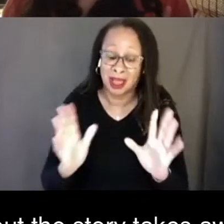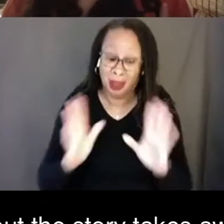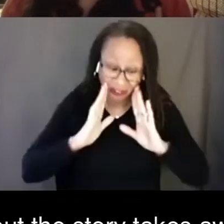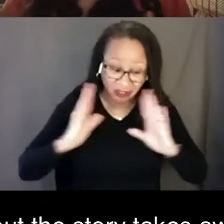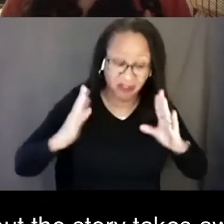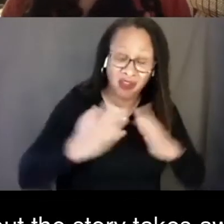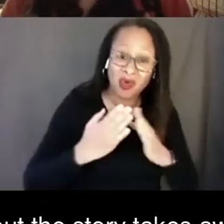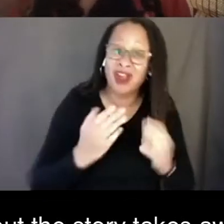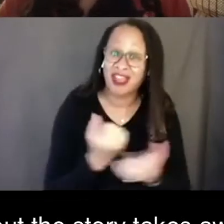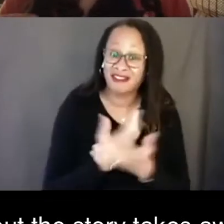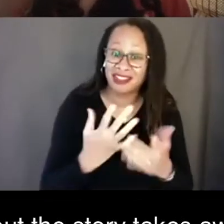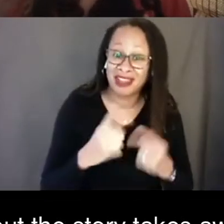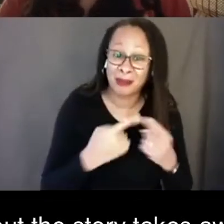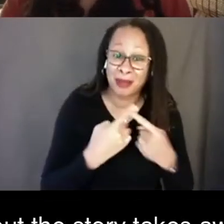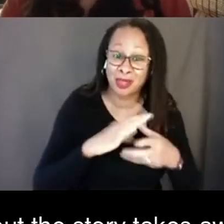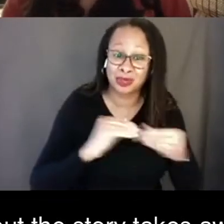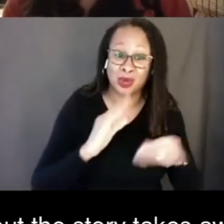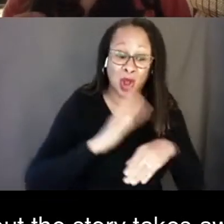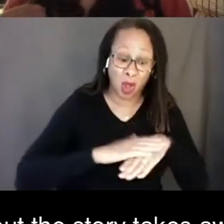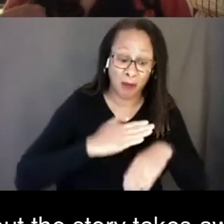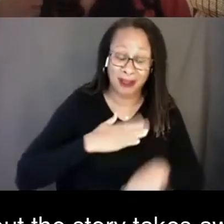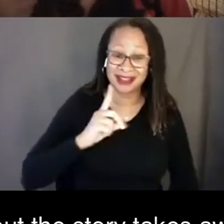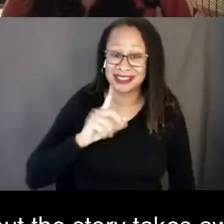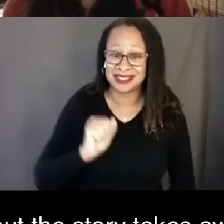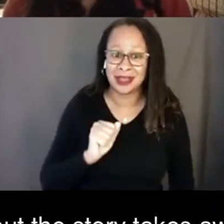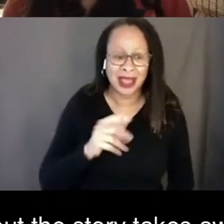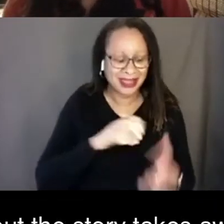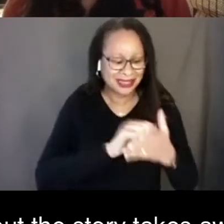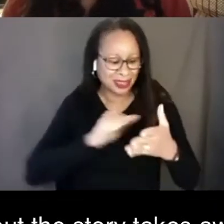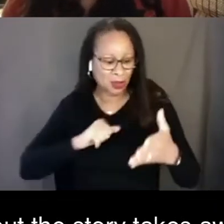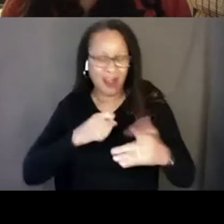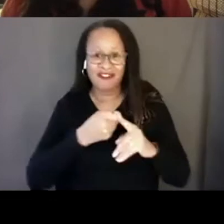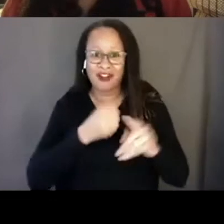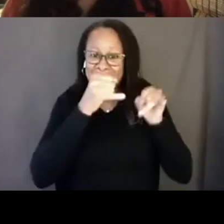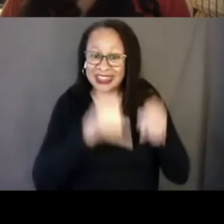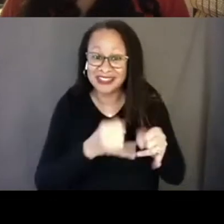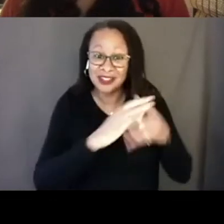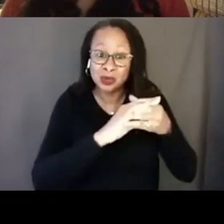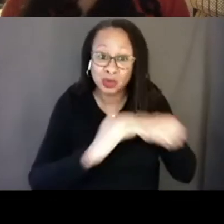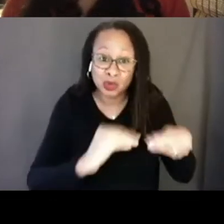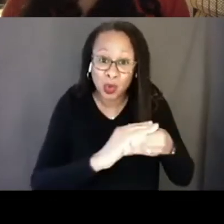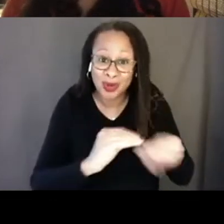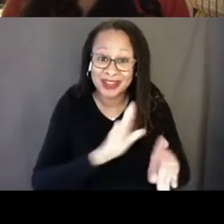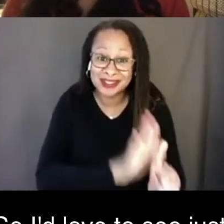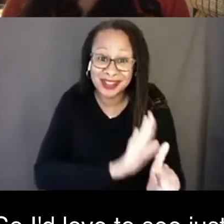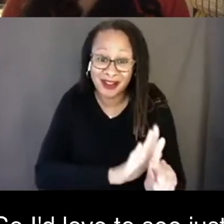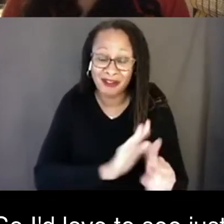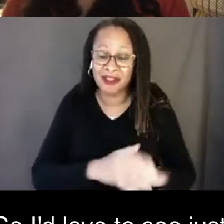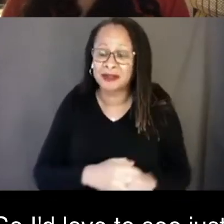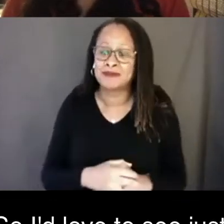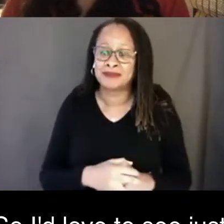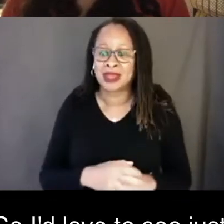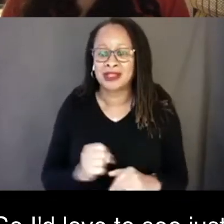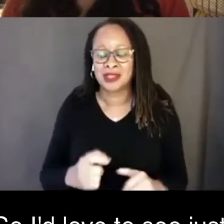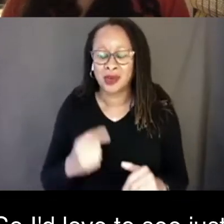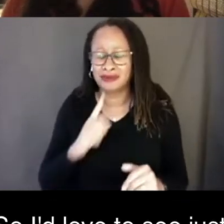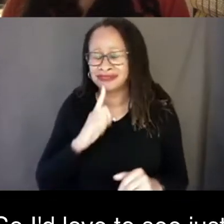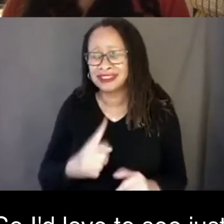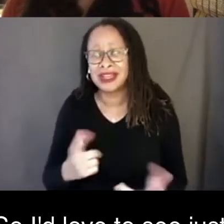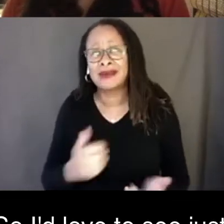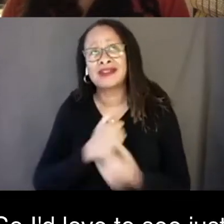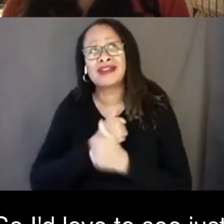the story takes away from the individual story. So I'd love to see just